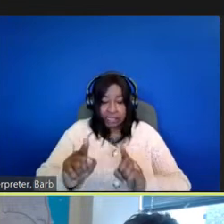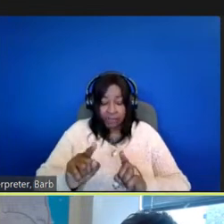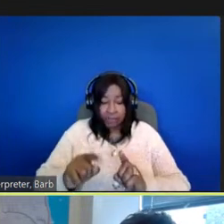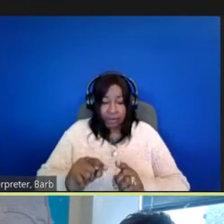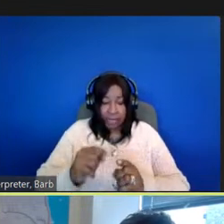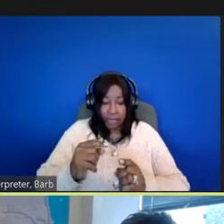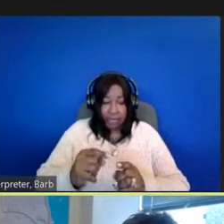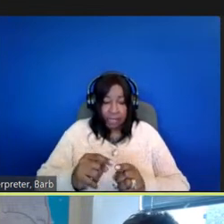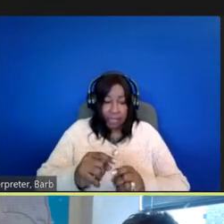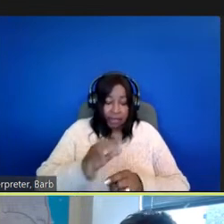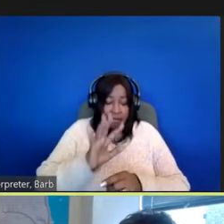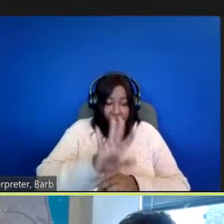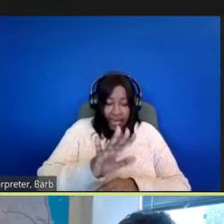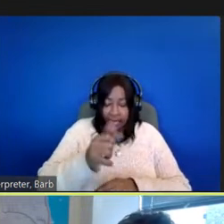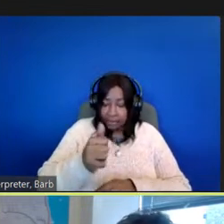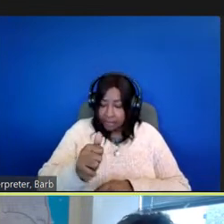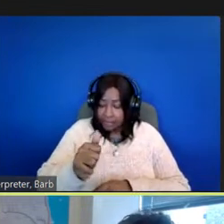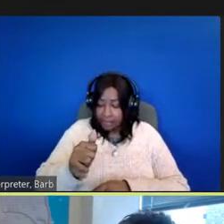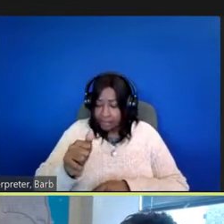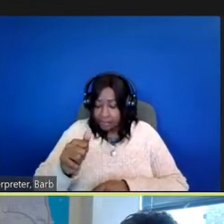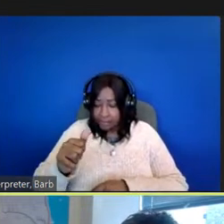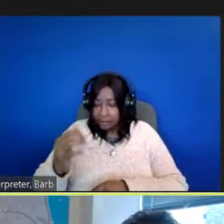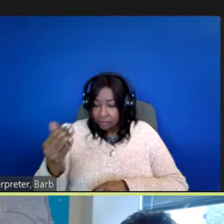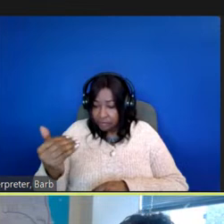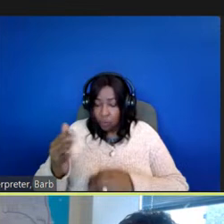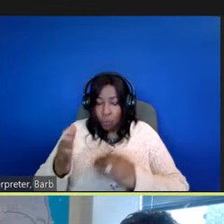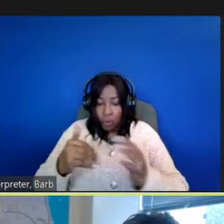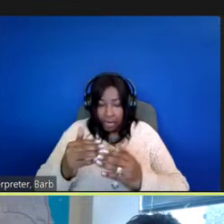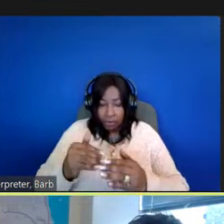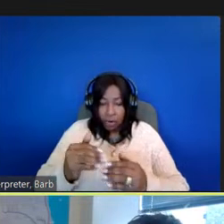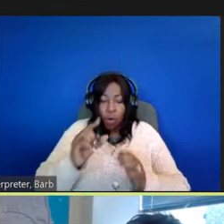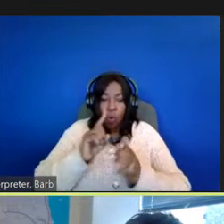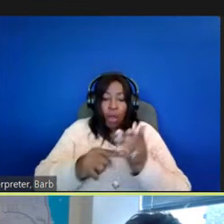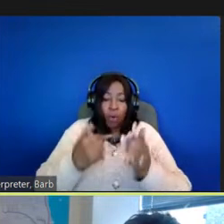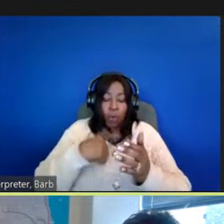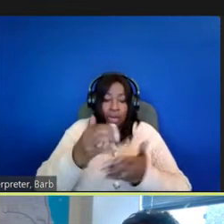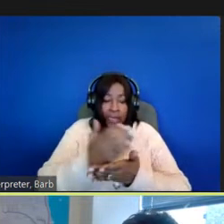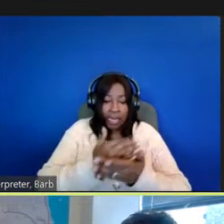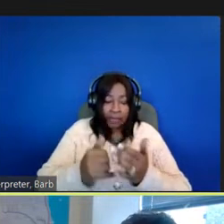accurately what we're collecting. There'll be a real-time network,